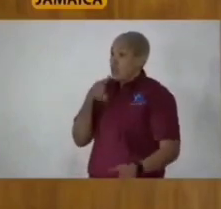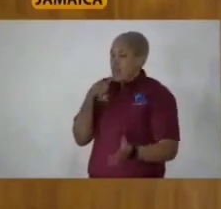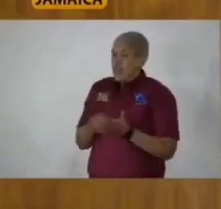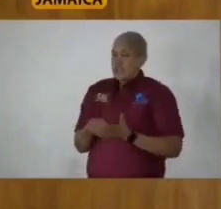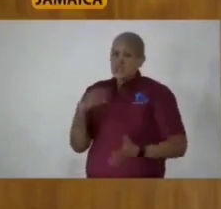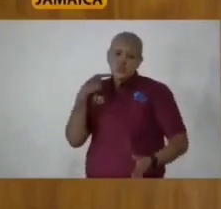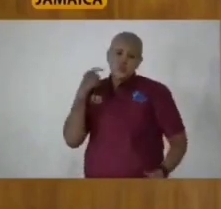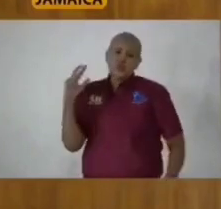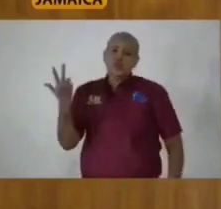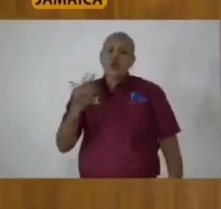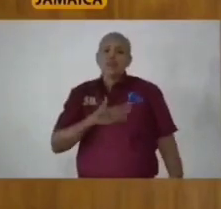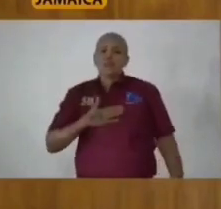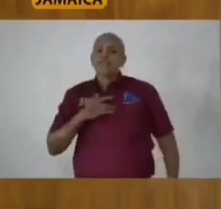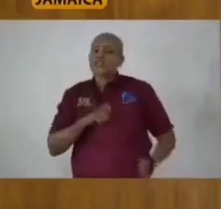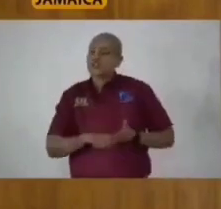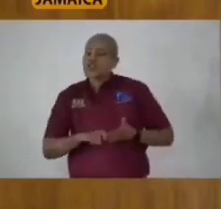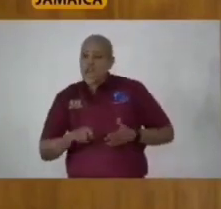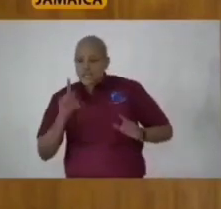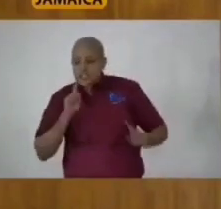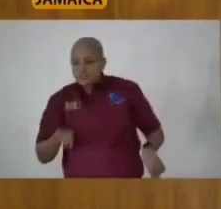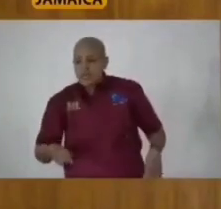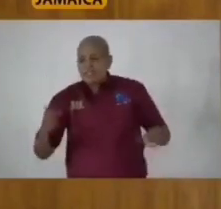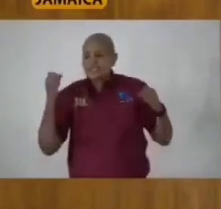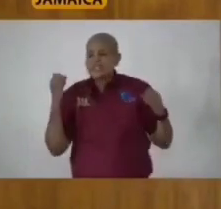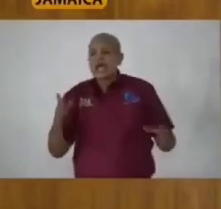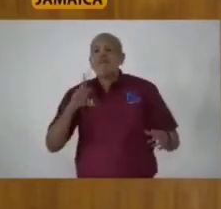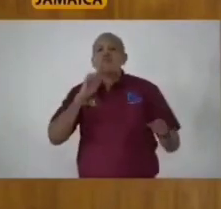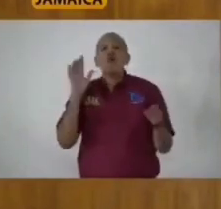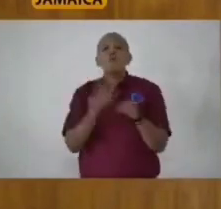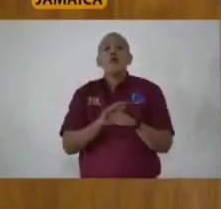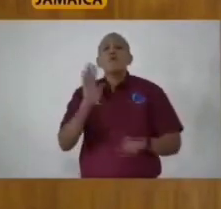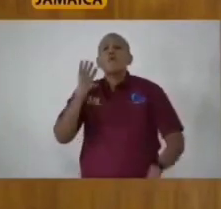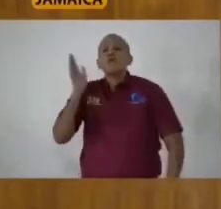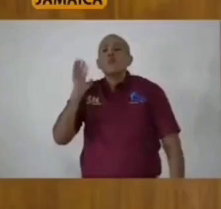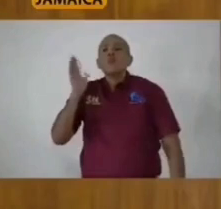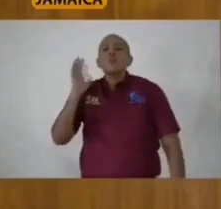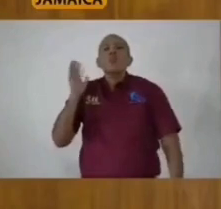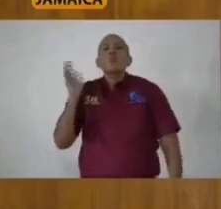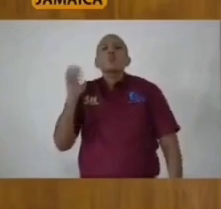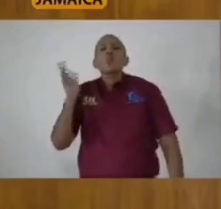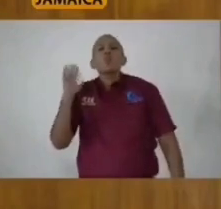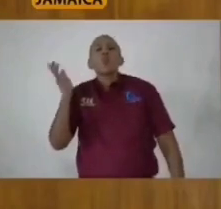3rd. And several promises were made to do so.